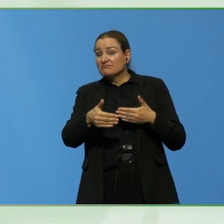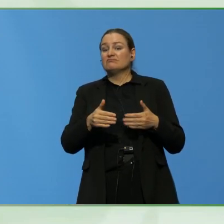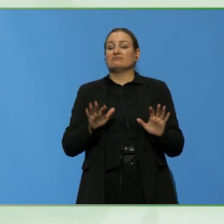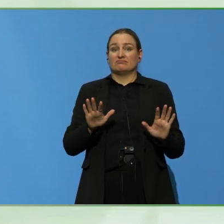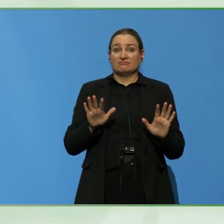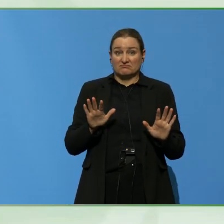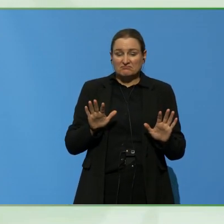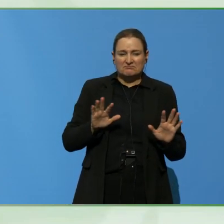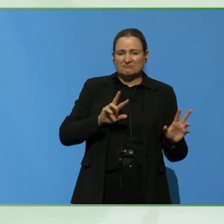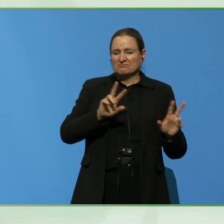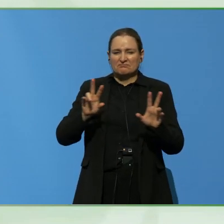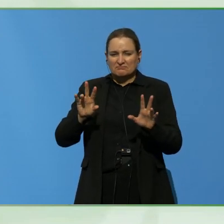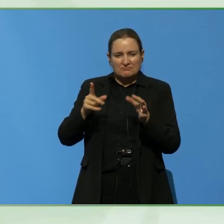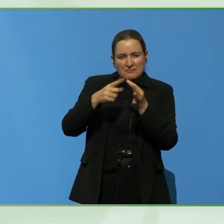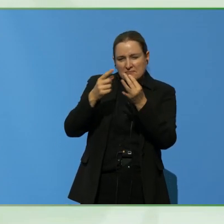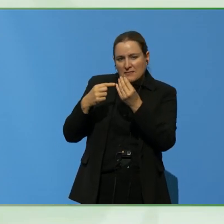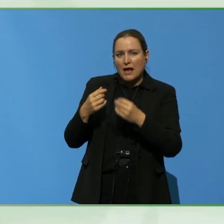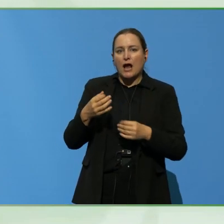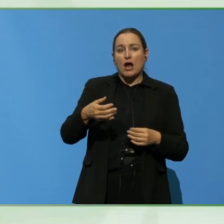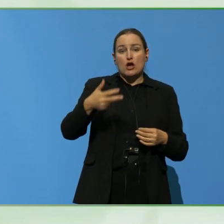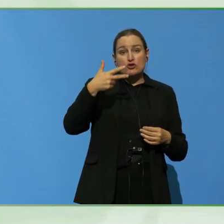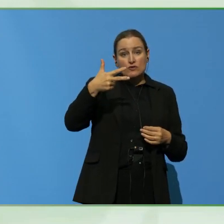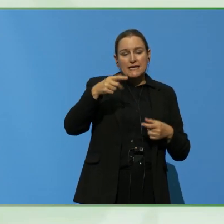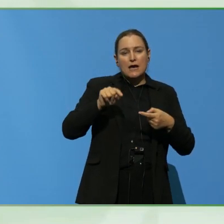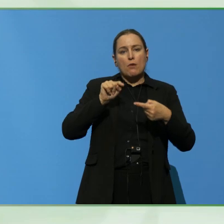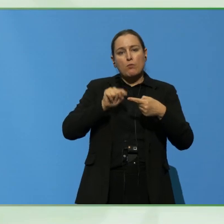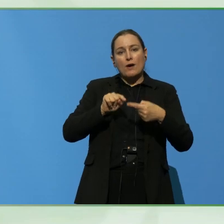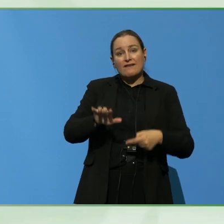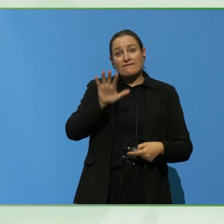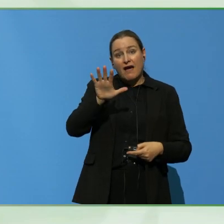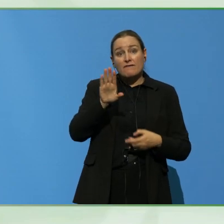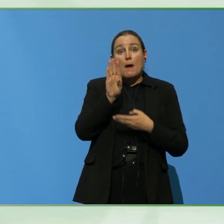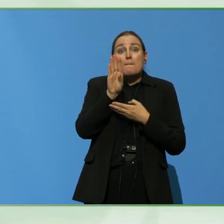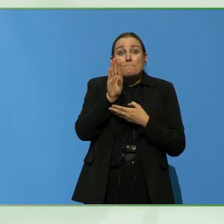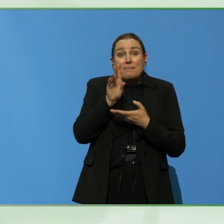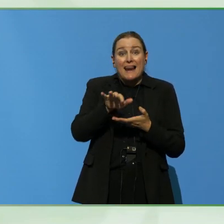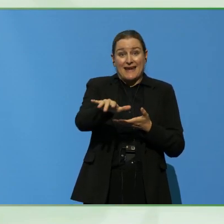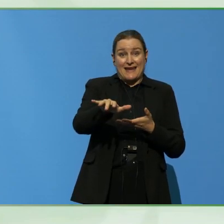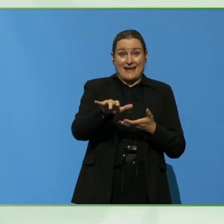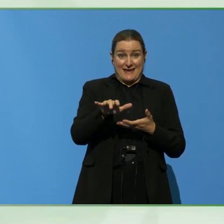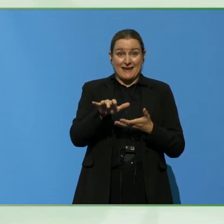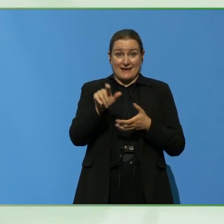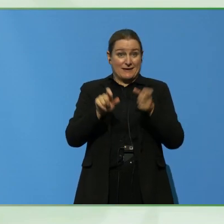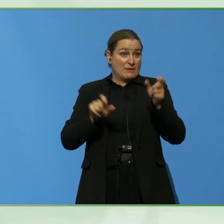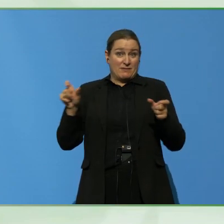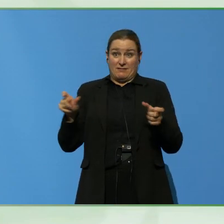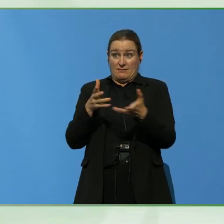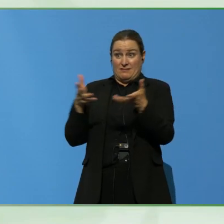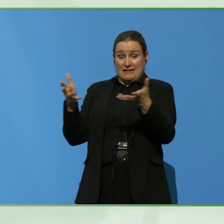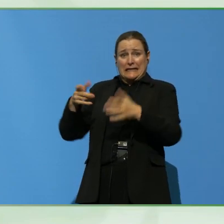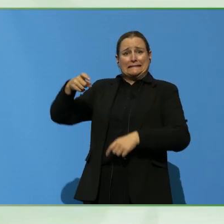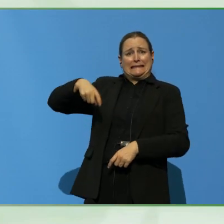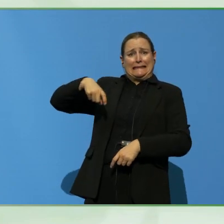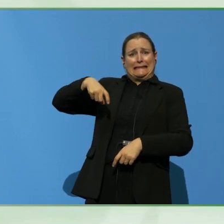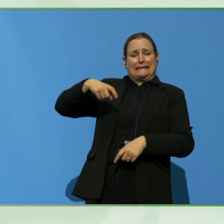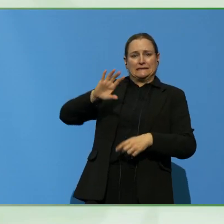3.5 billion people who require assistive technologies, and they just don't have them.